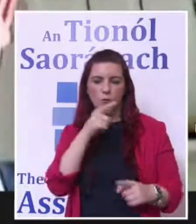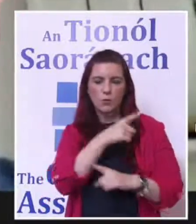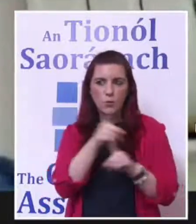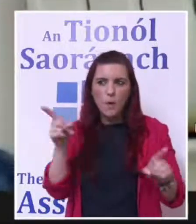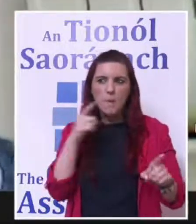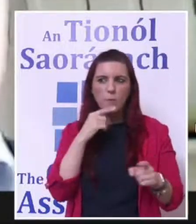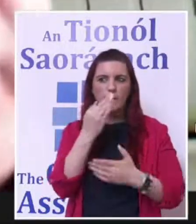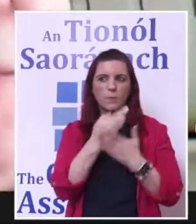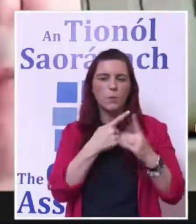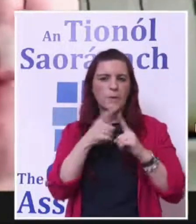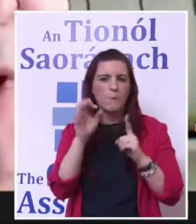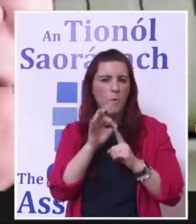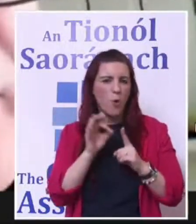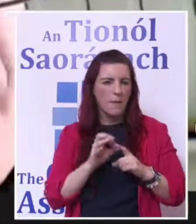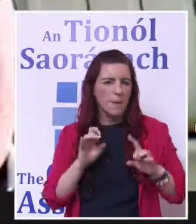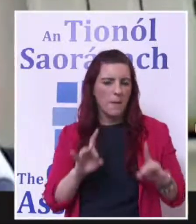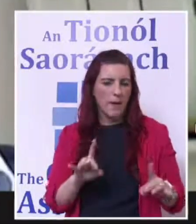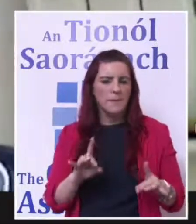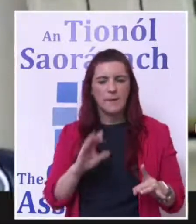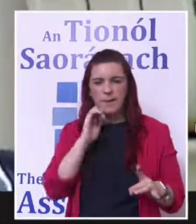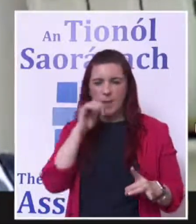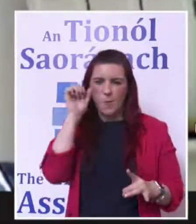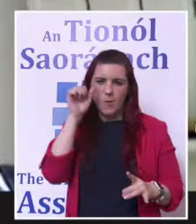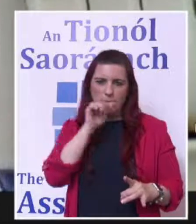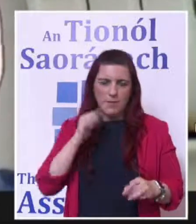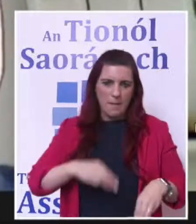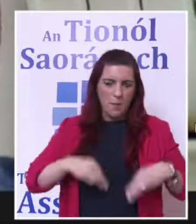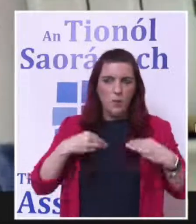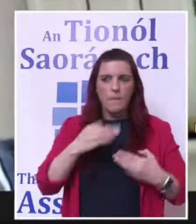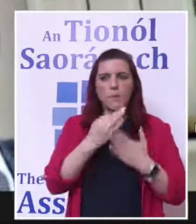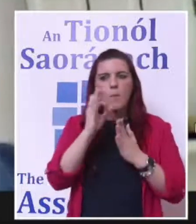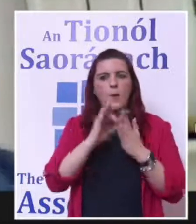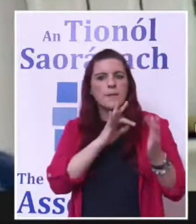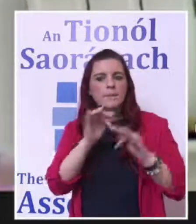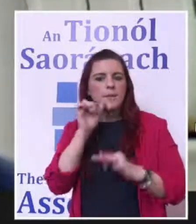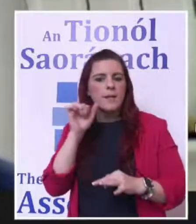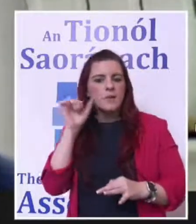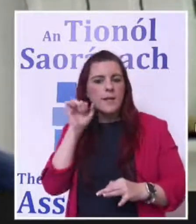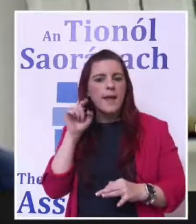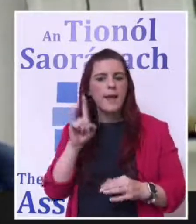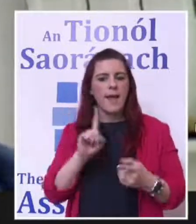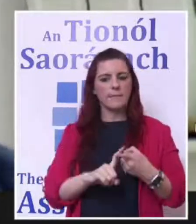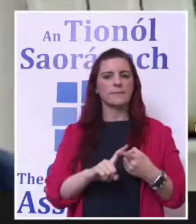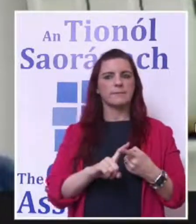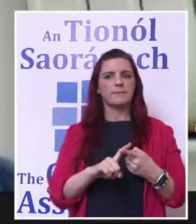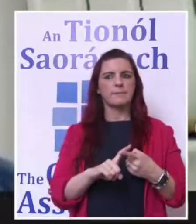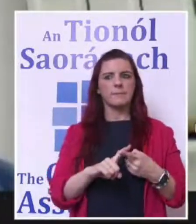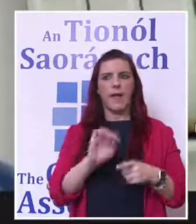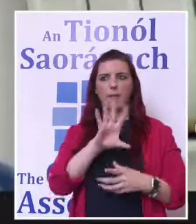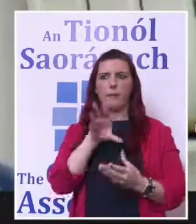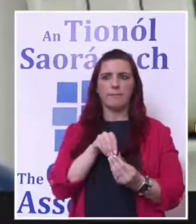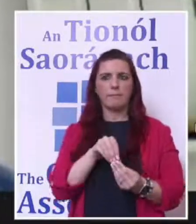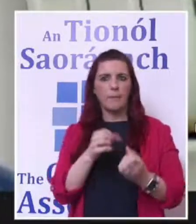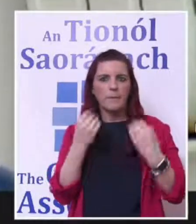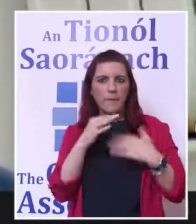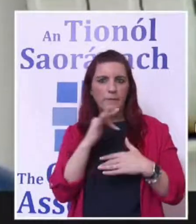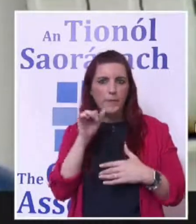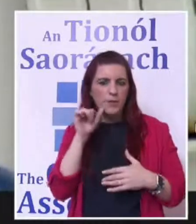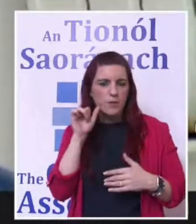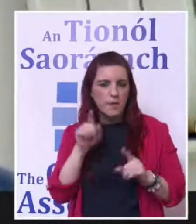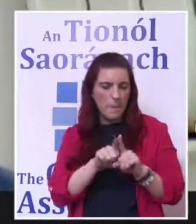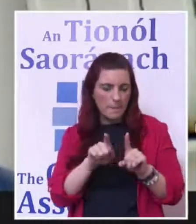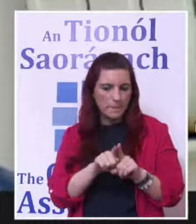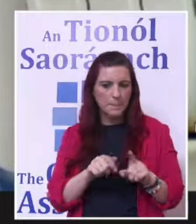key points coming out of yesterday's session and reflections indeed on yesterday's session, and